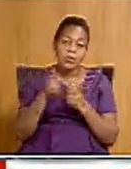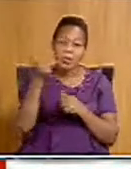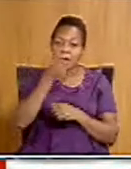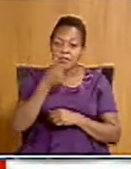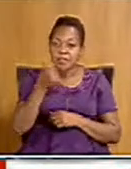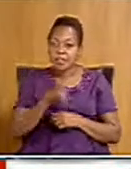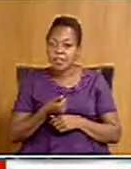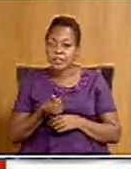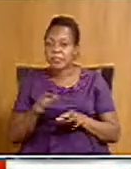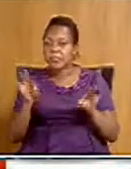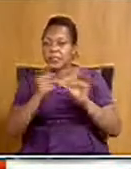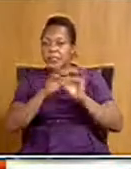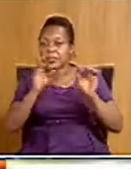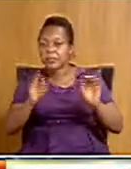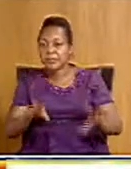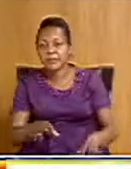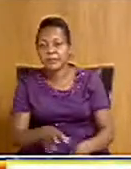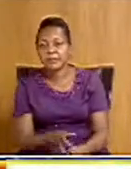Africans don't matter.